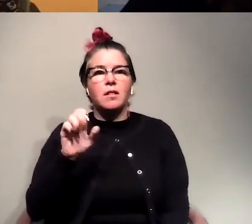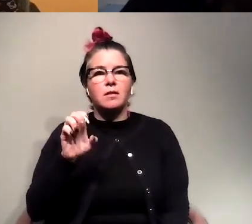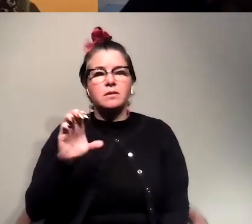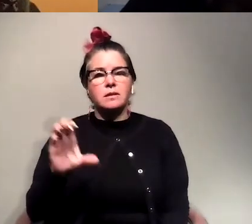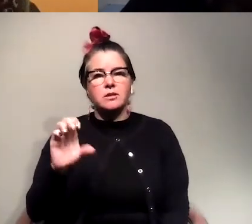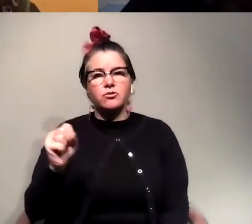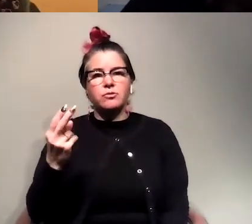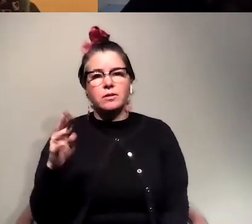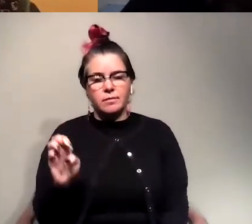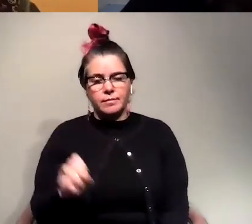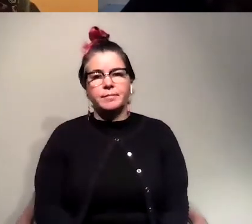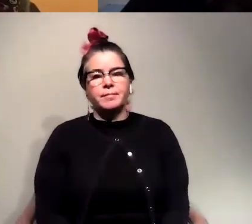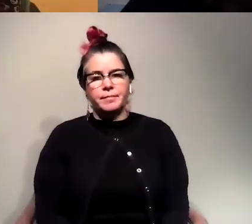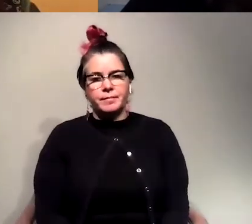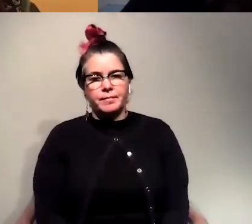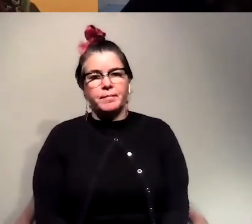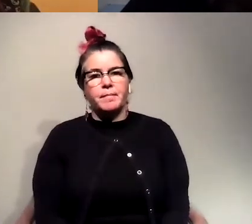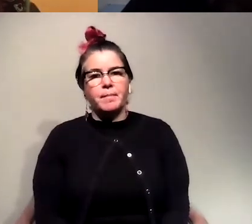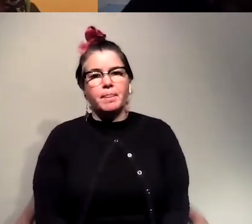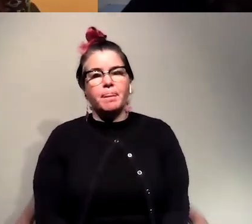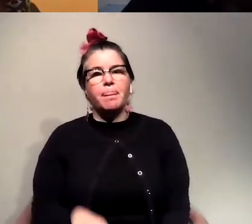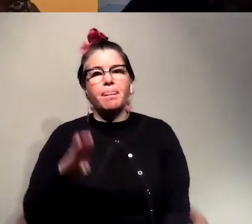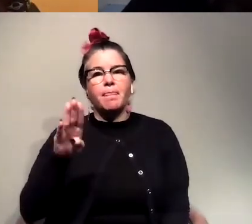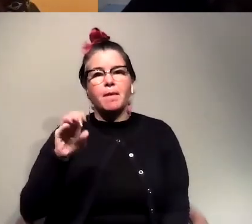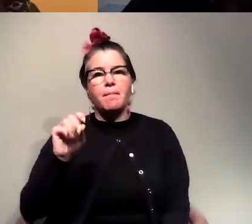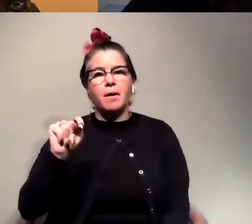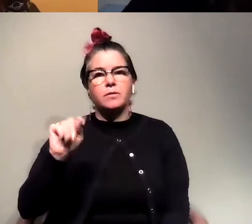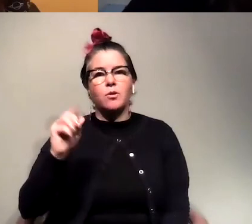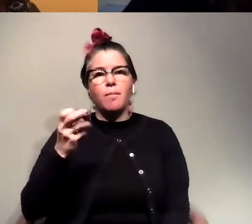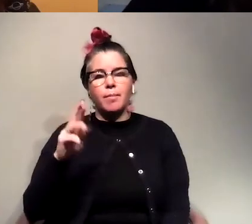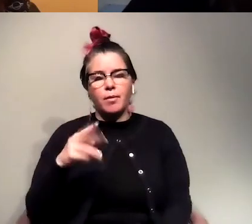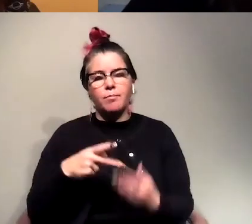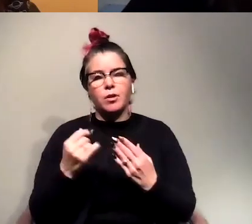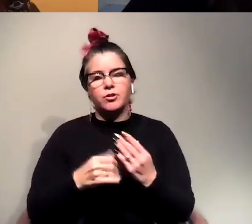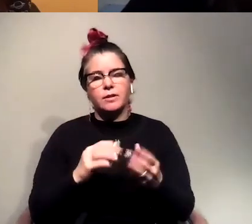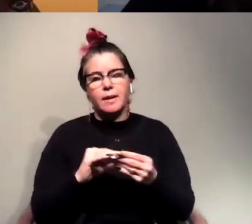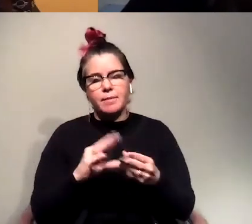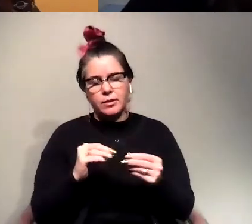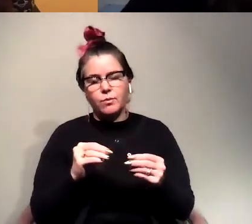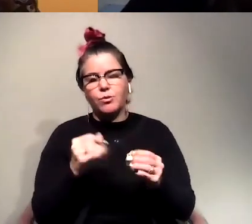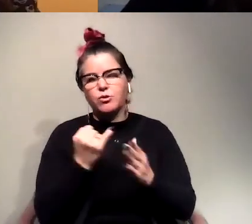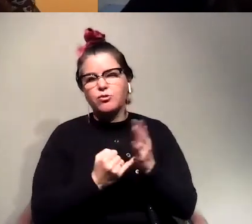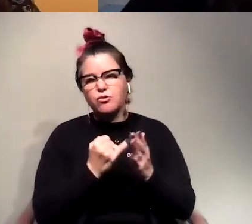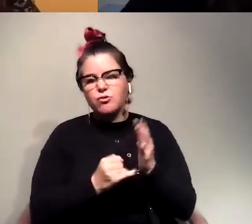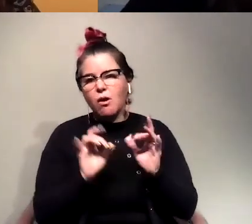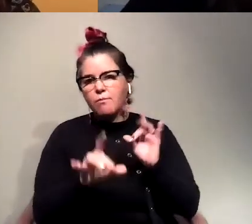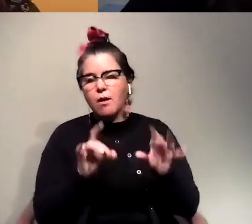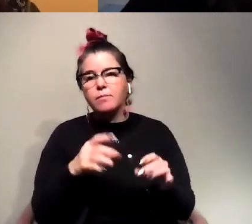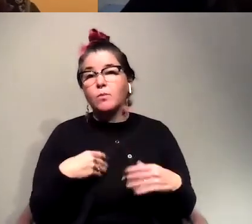and the Bottober project I mentioned with the drawing prompts. If you want to draw some of the